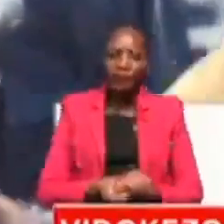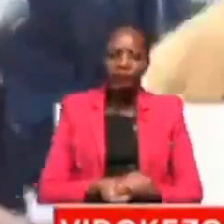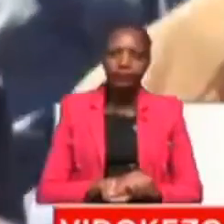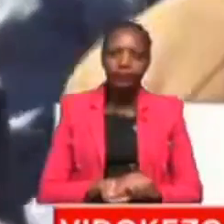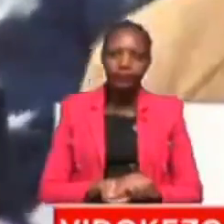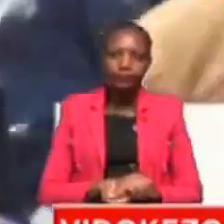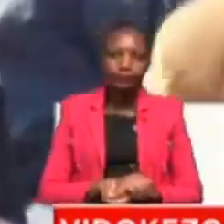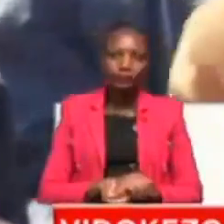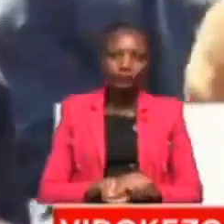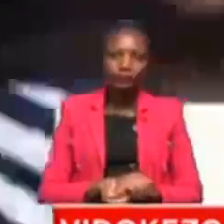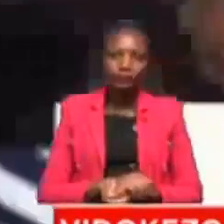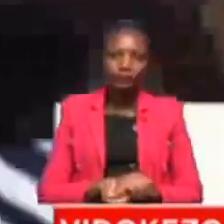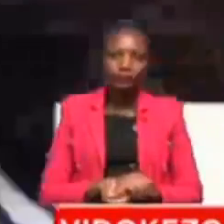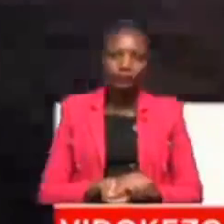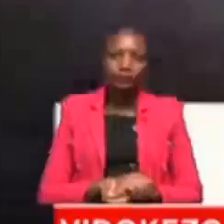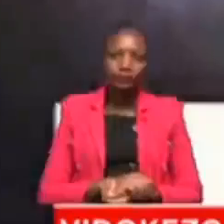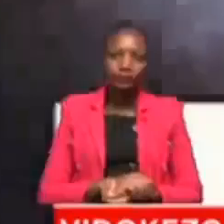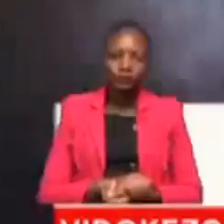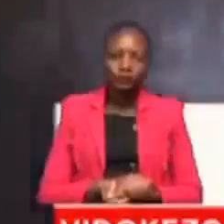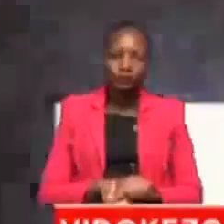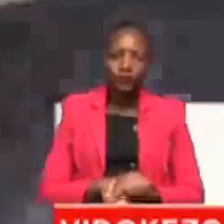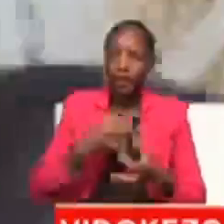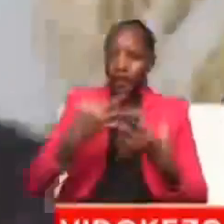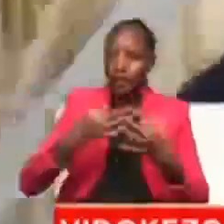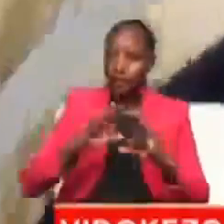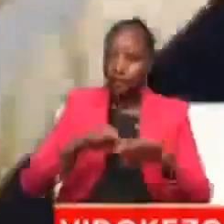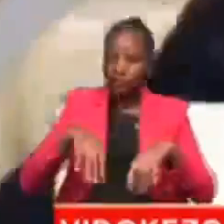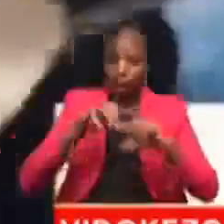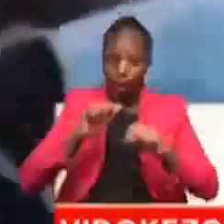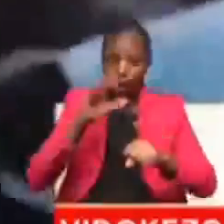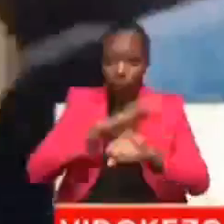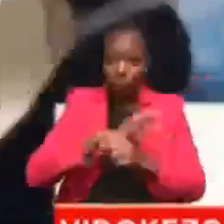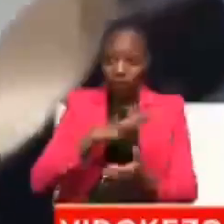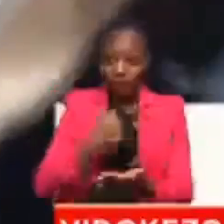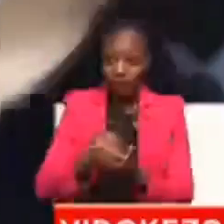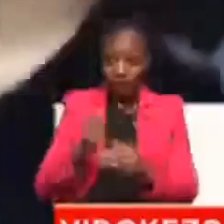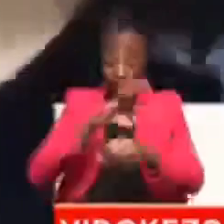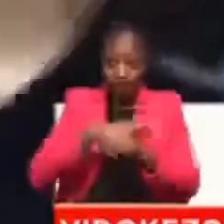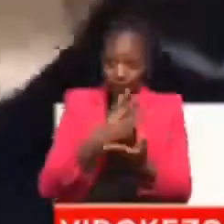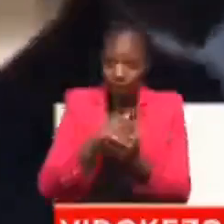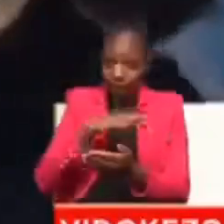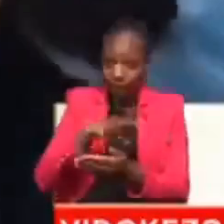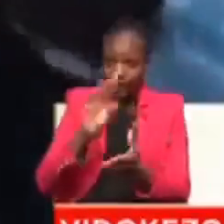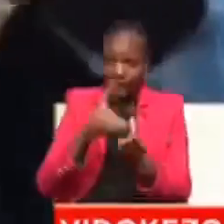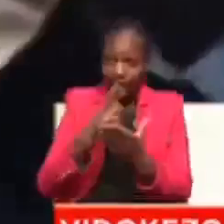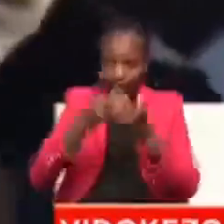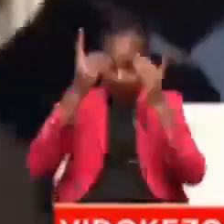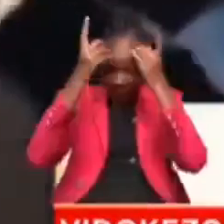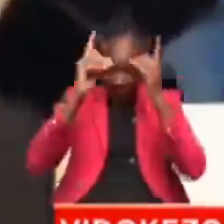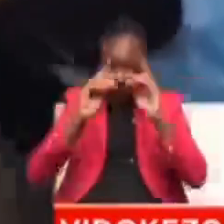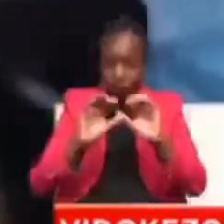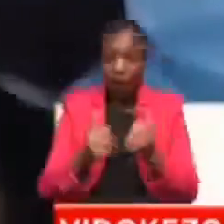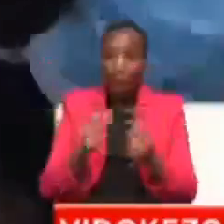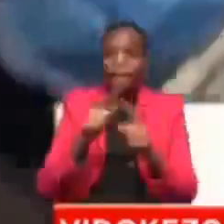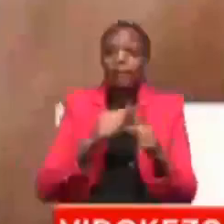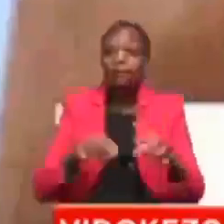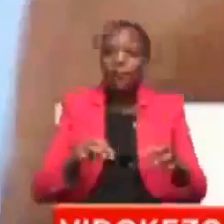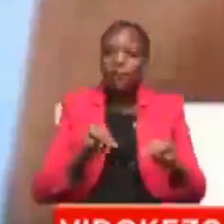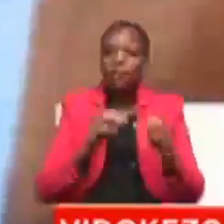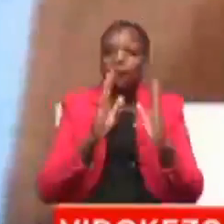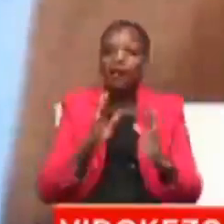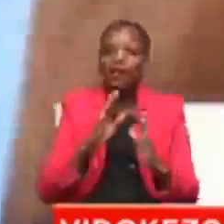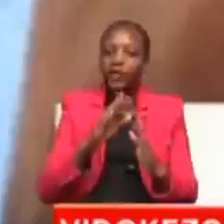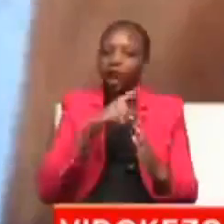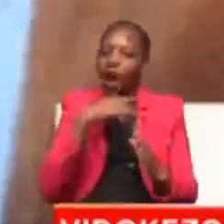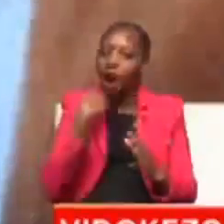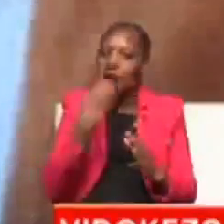been solved immediately. Iwapo atasaidika au la kupata pesa zao ni uamuzi ambao utafanywa naye mkurugenzi huyu ambaye